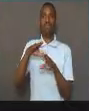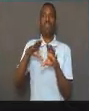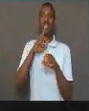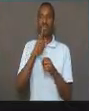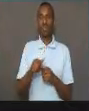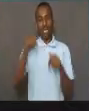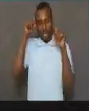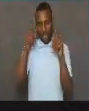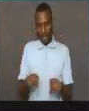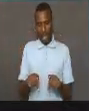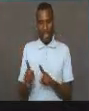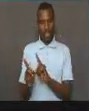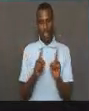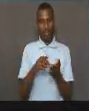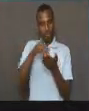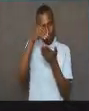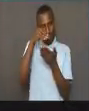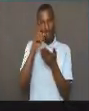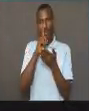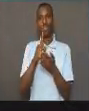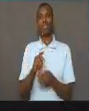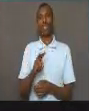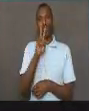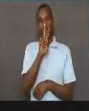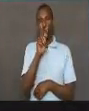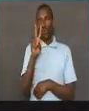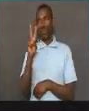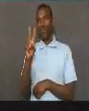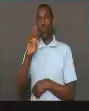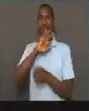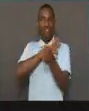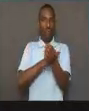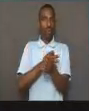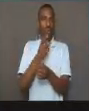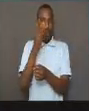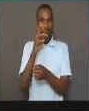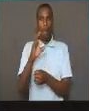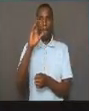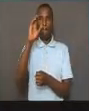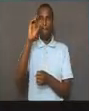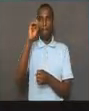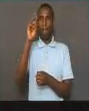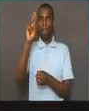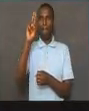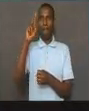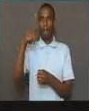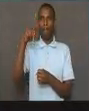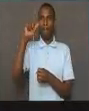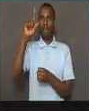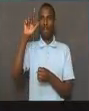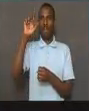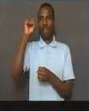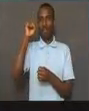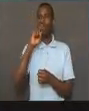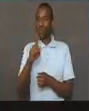Today, we will learn about forces called couples and the effect